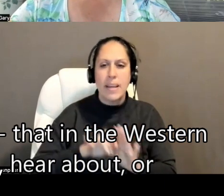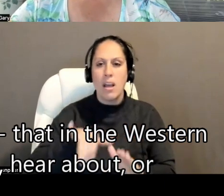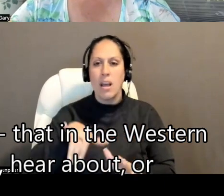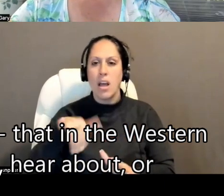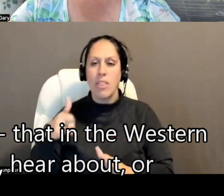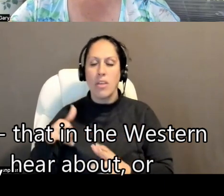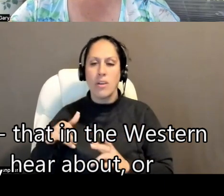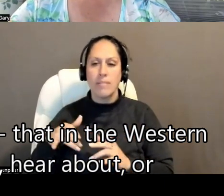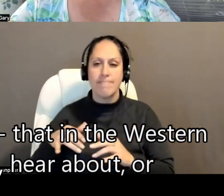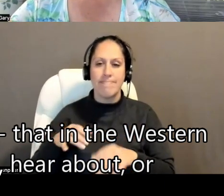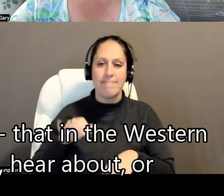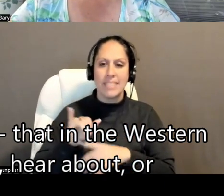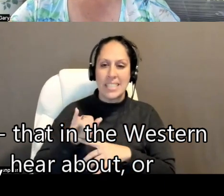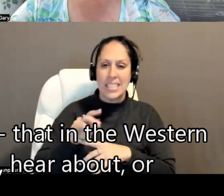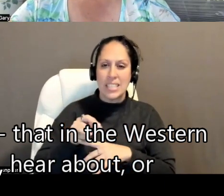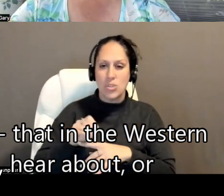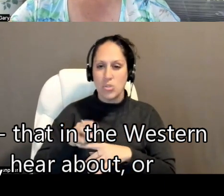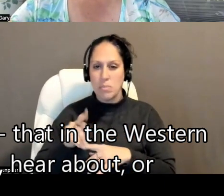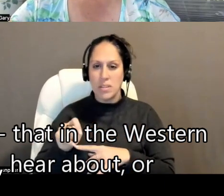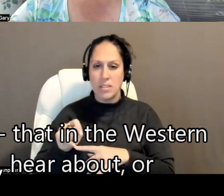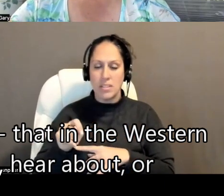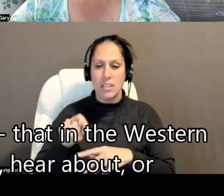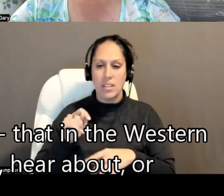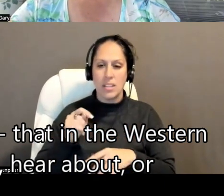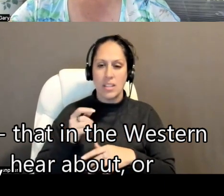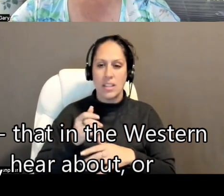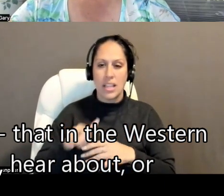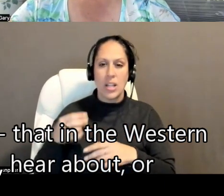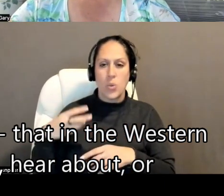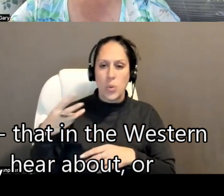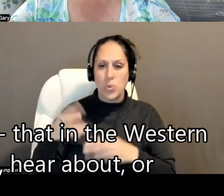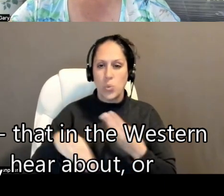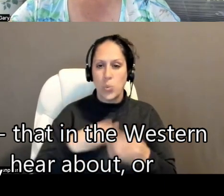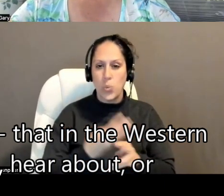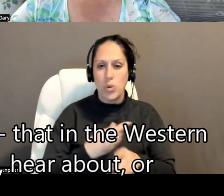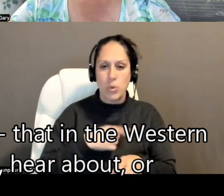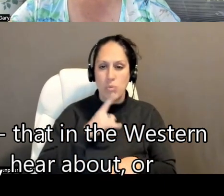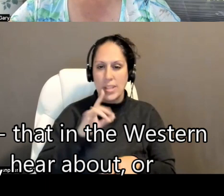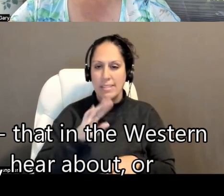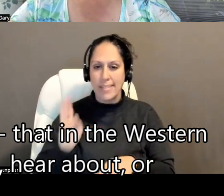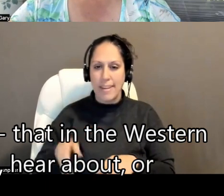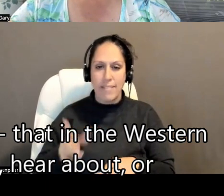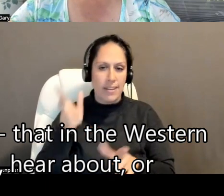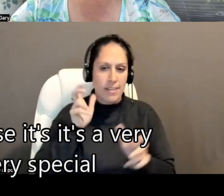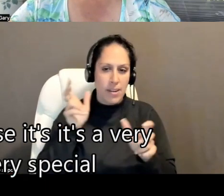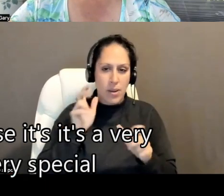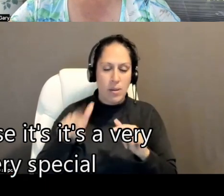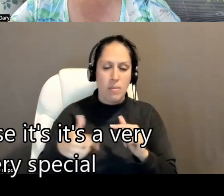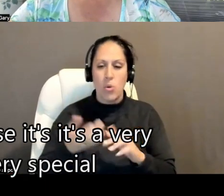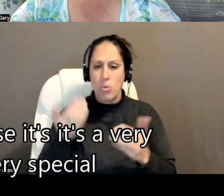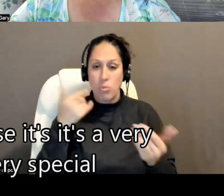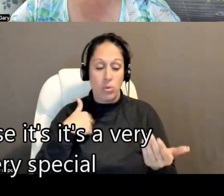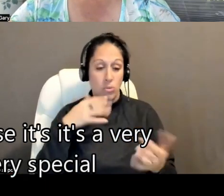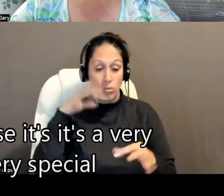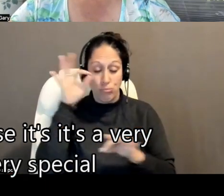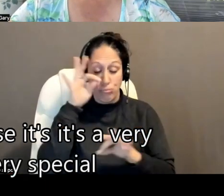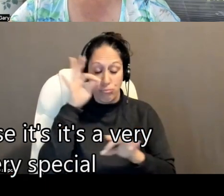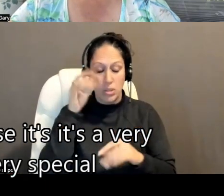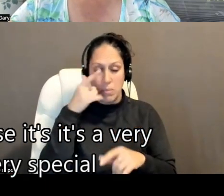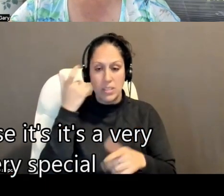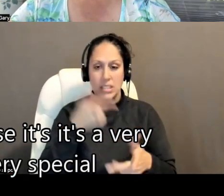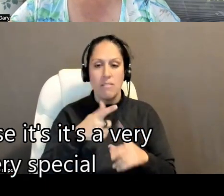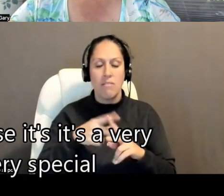instruments that in the Western world we never really hear about or know about, because it's a